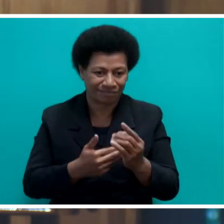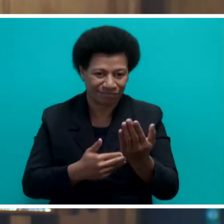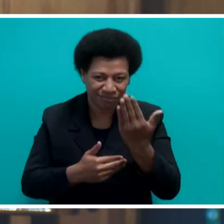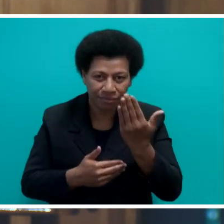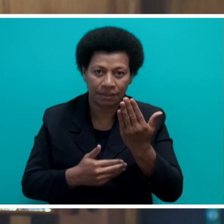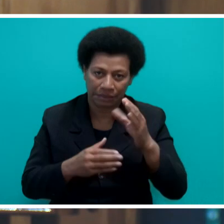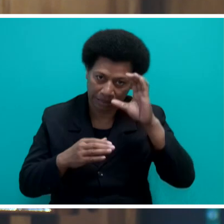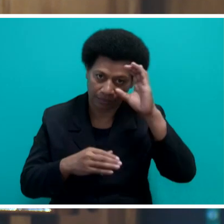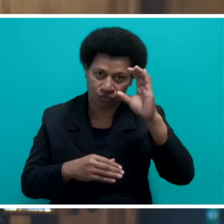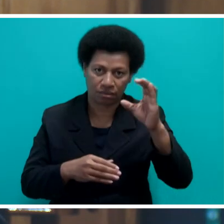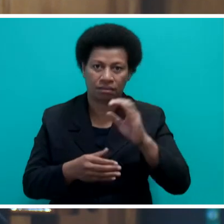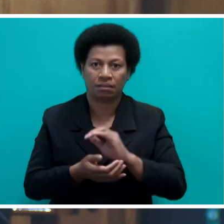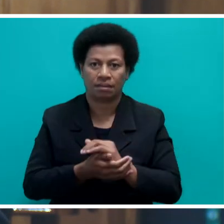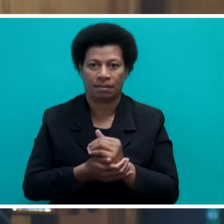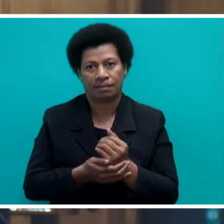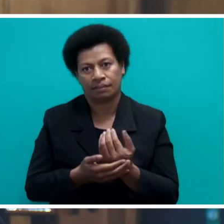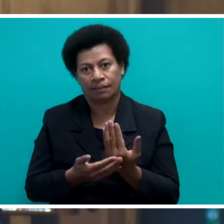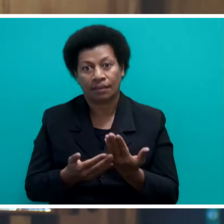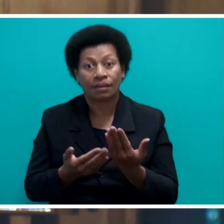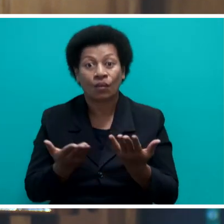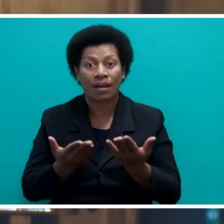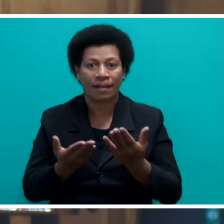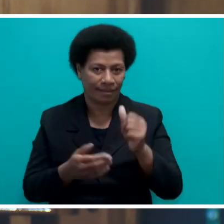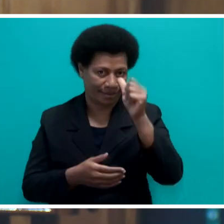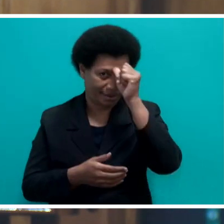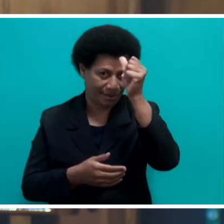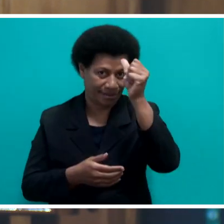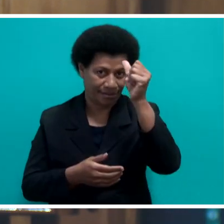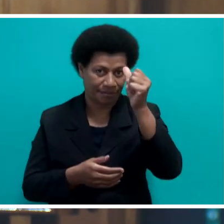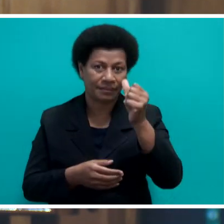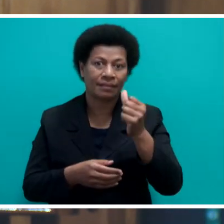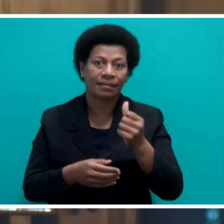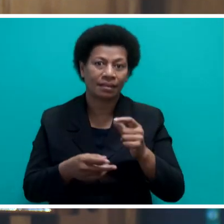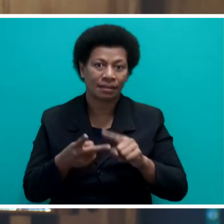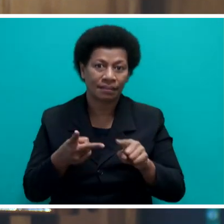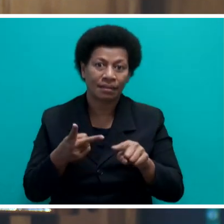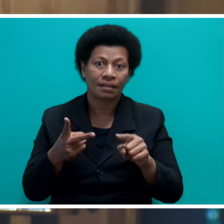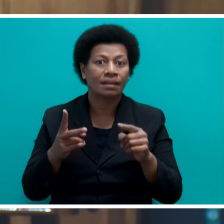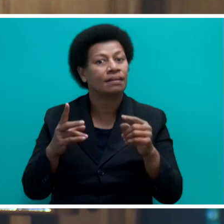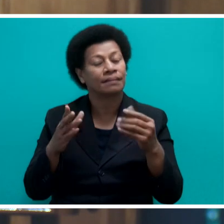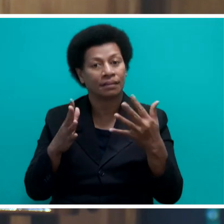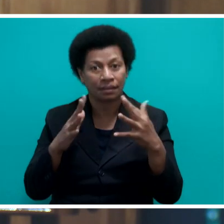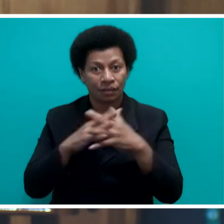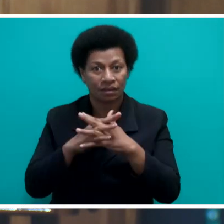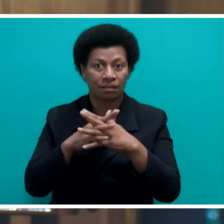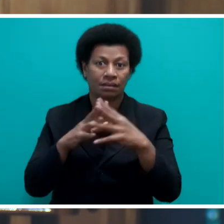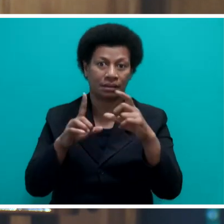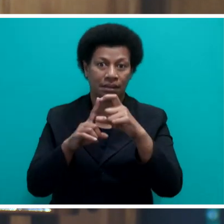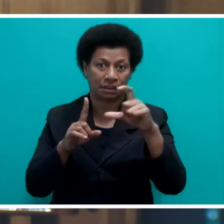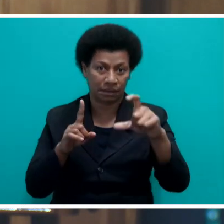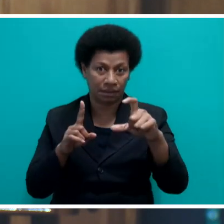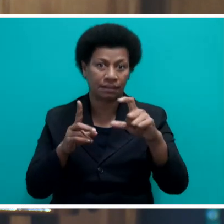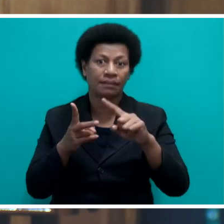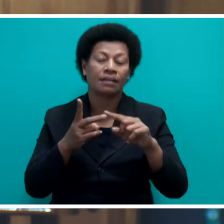The GDN headquarters is in New Delhi, in India, with additional presence in Washington, D.C., in the United States of